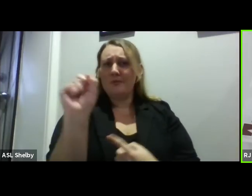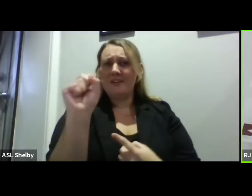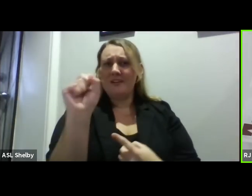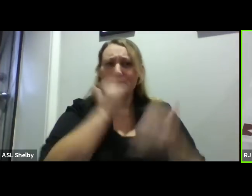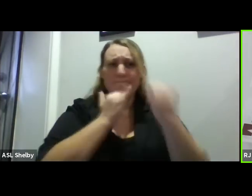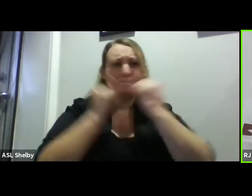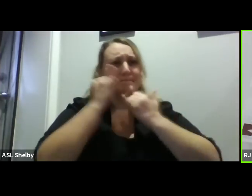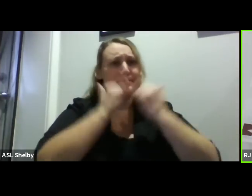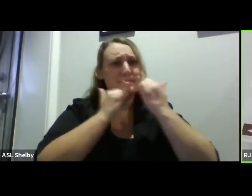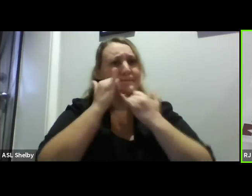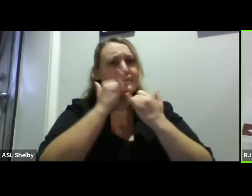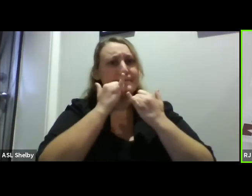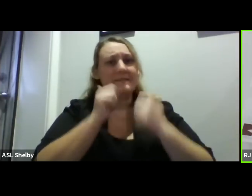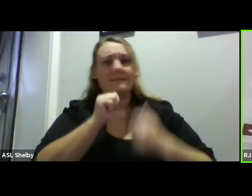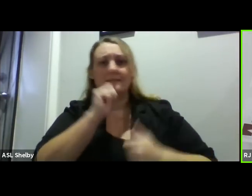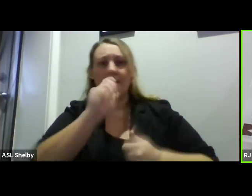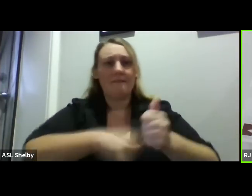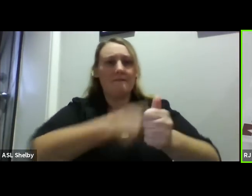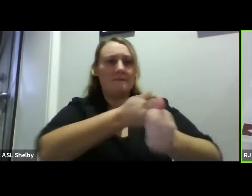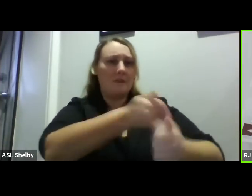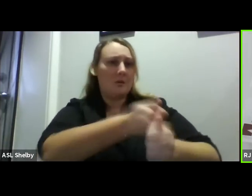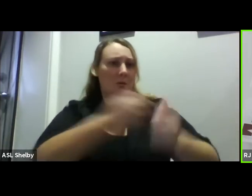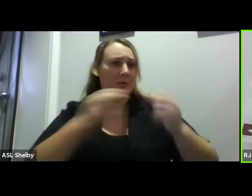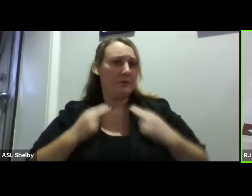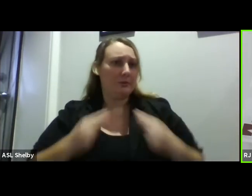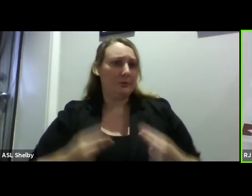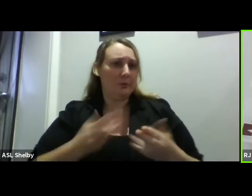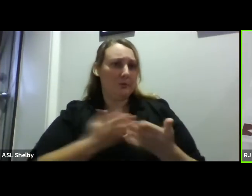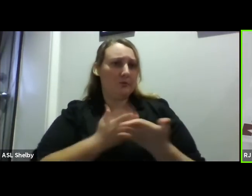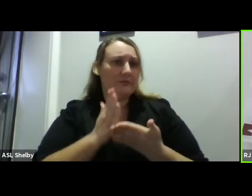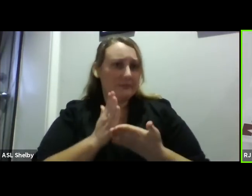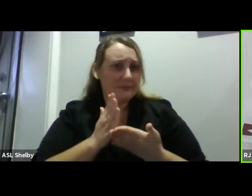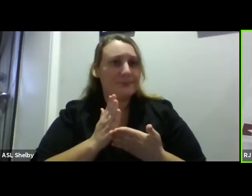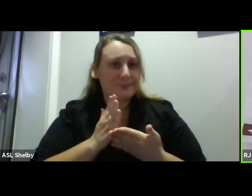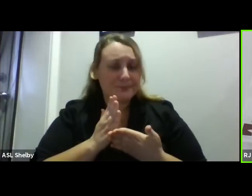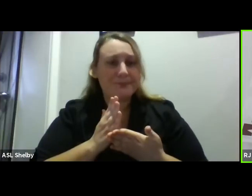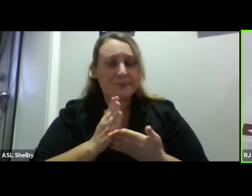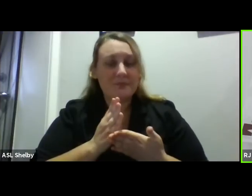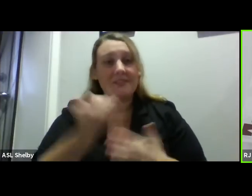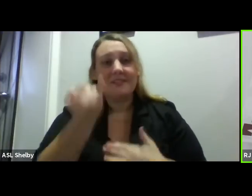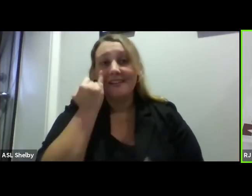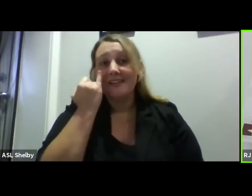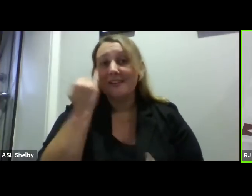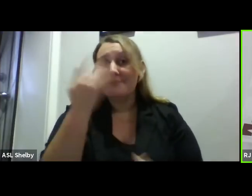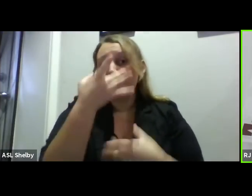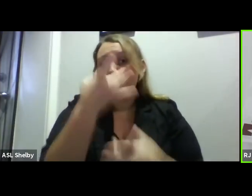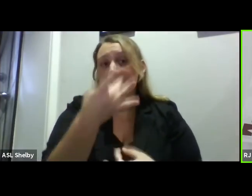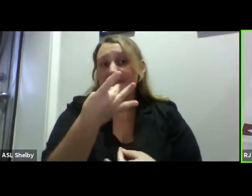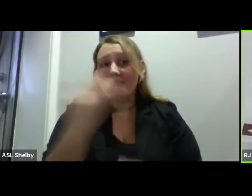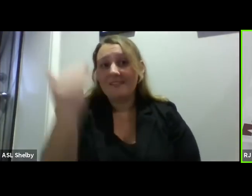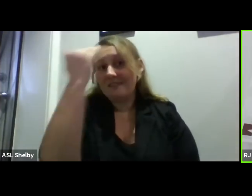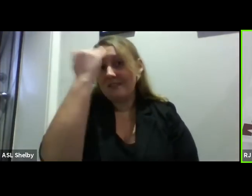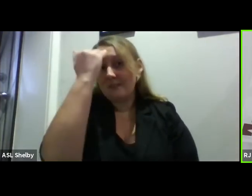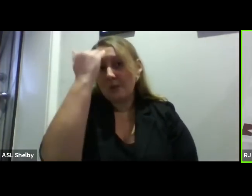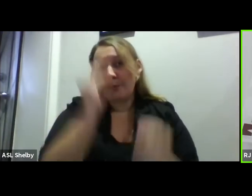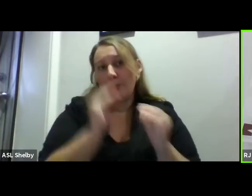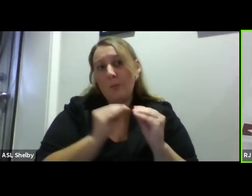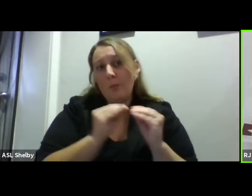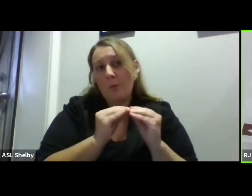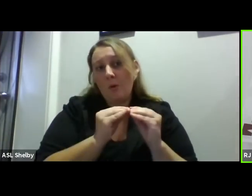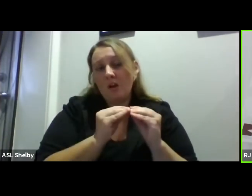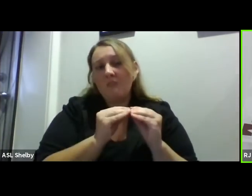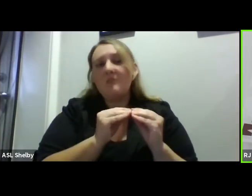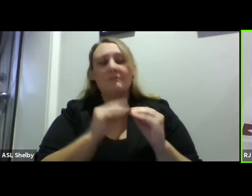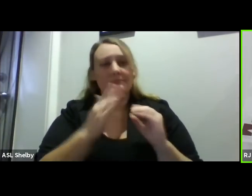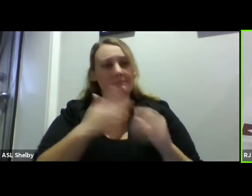rights record at the United Nations. For those that want to know more or get involved in those efforts, you can email me